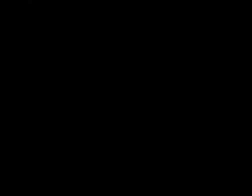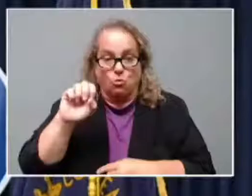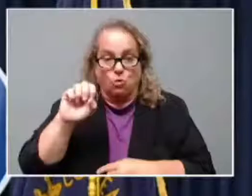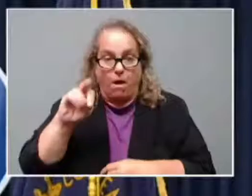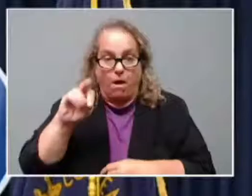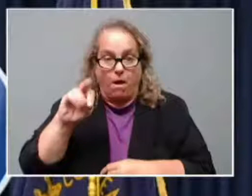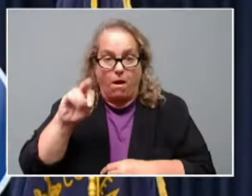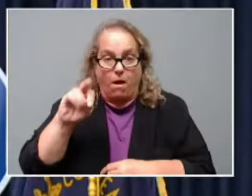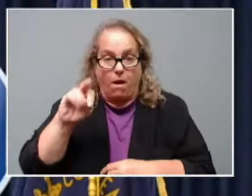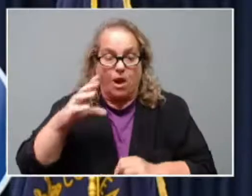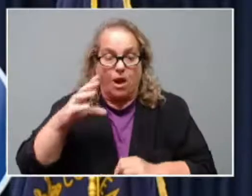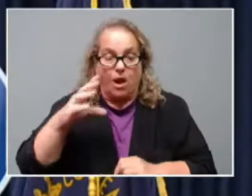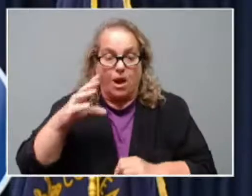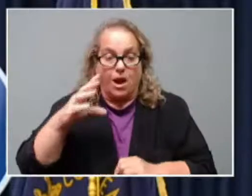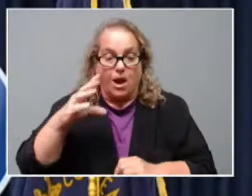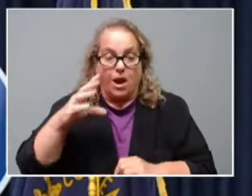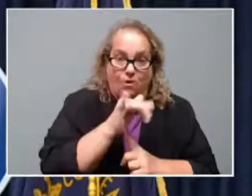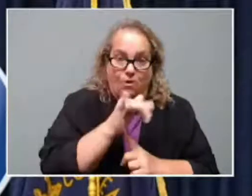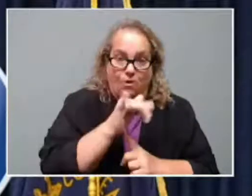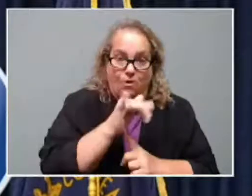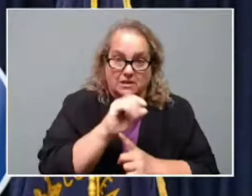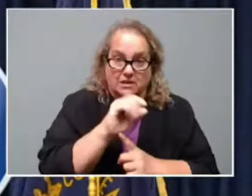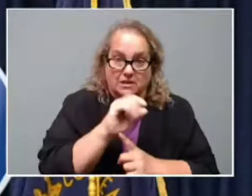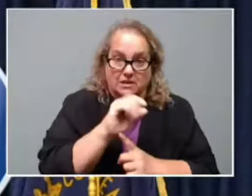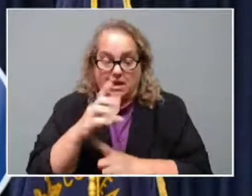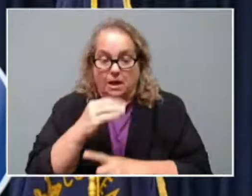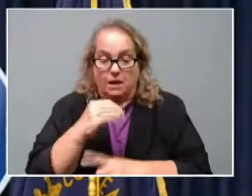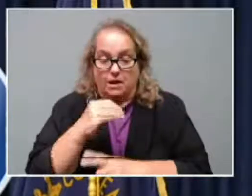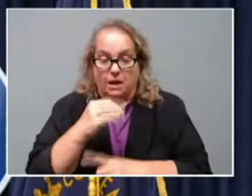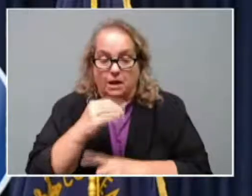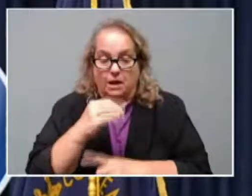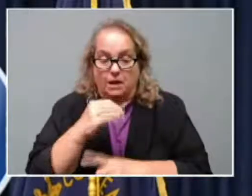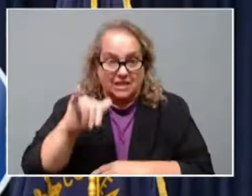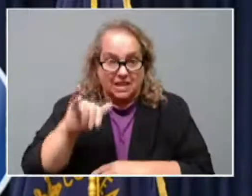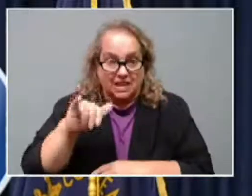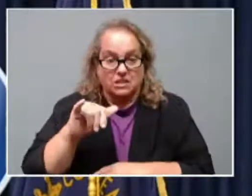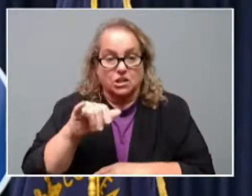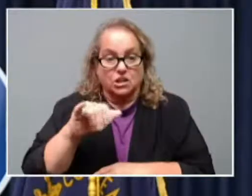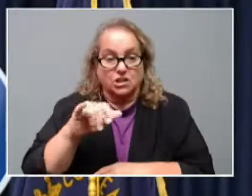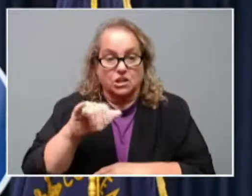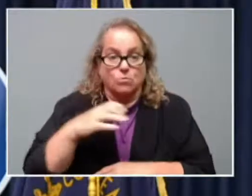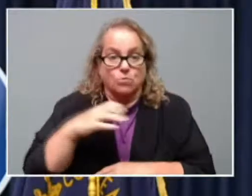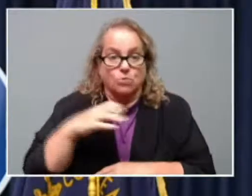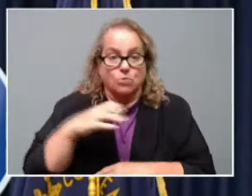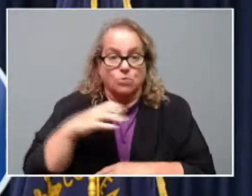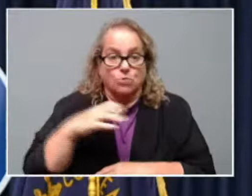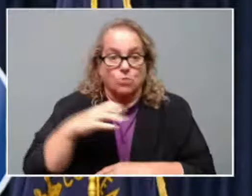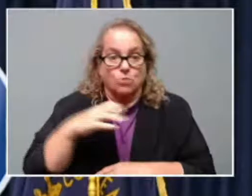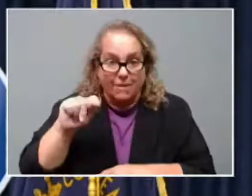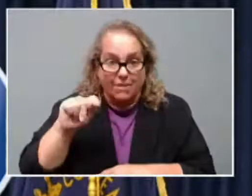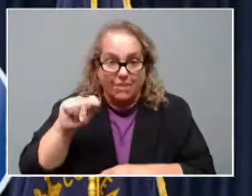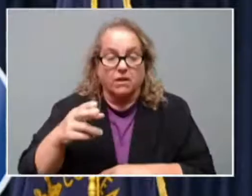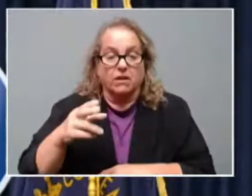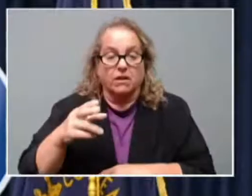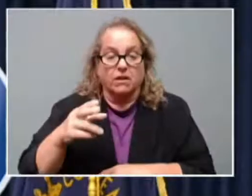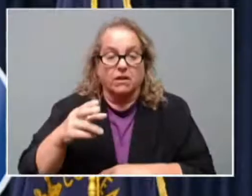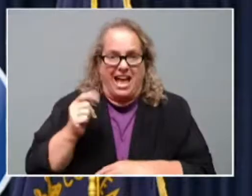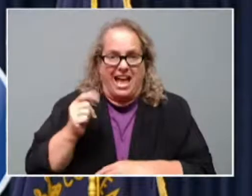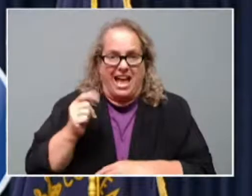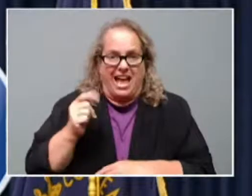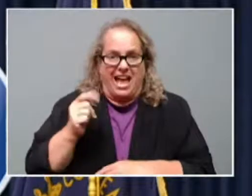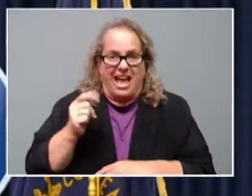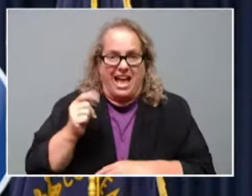of Kentucky's congressional delegation, including Congressman Yarmouth, our administration has taken an active role. These things